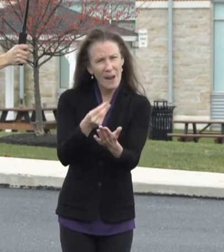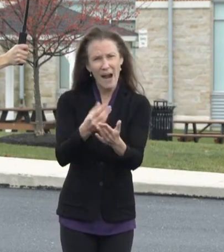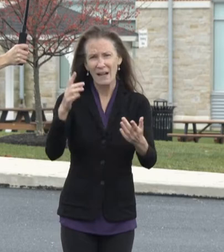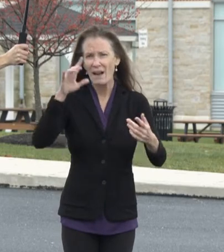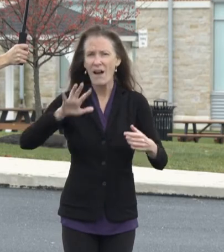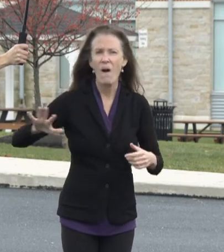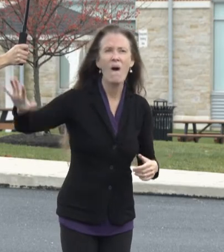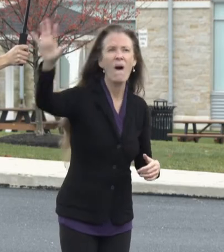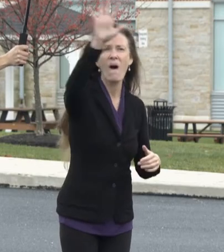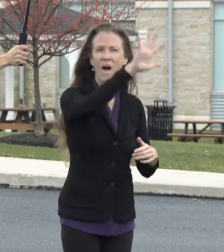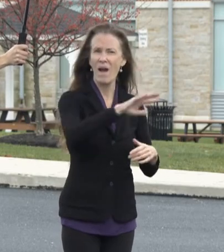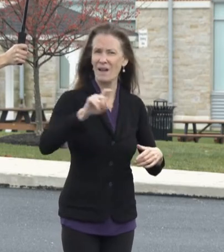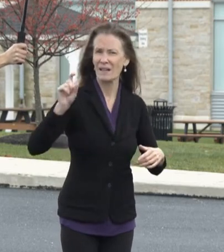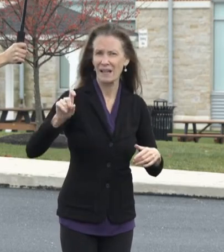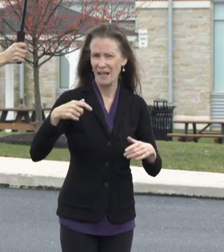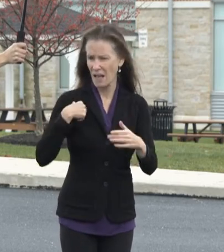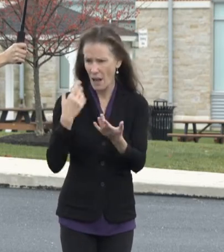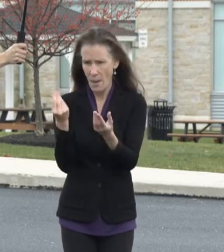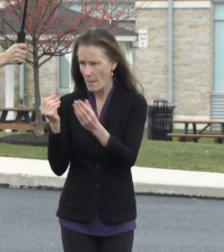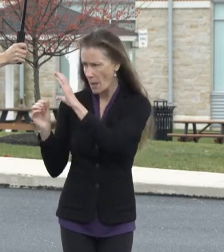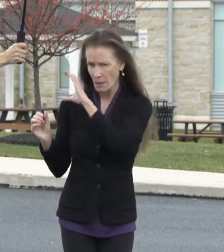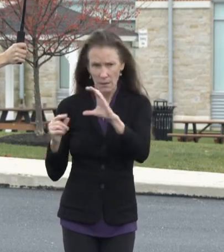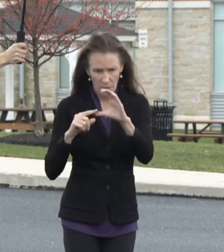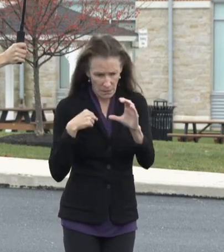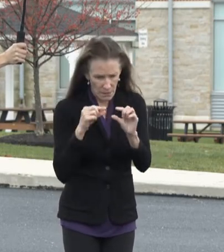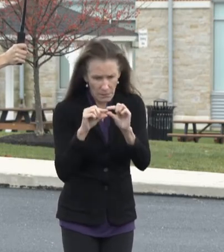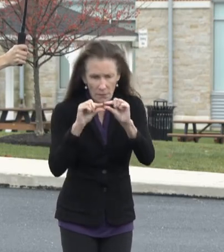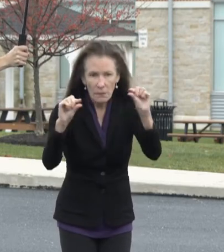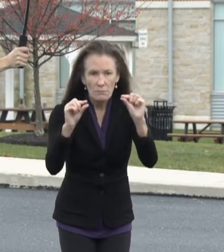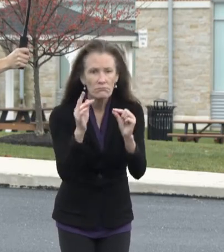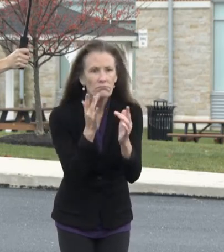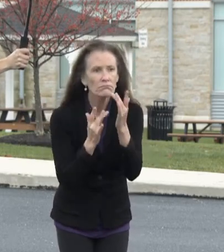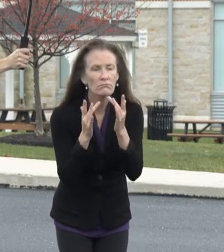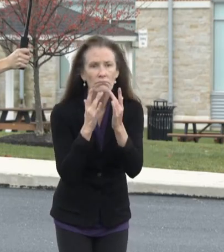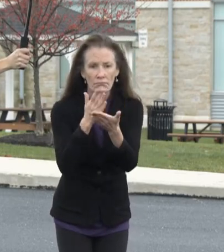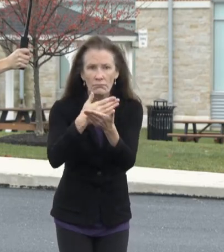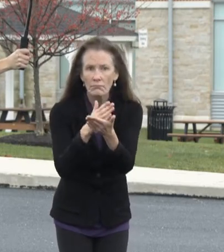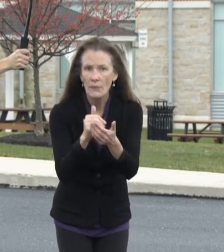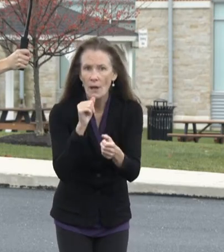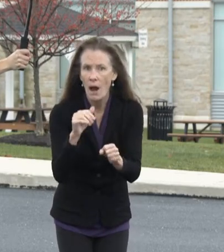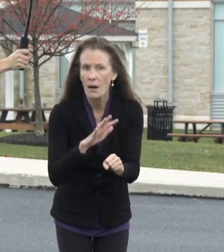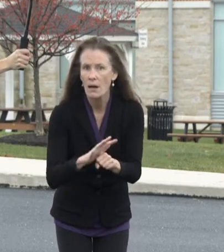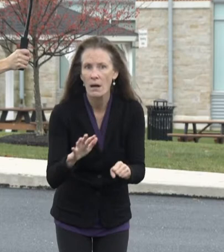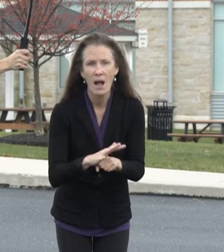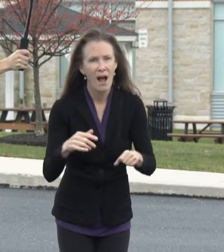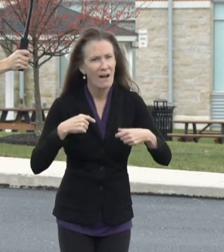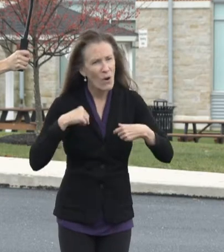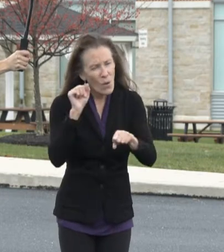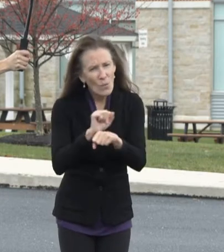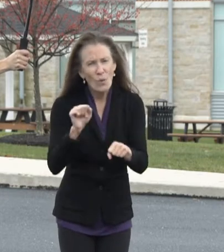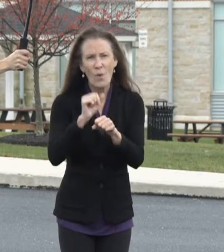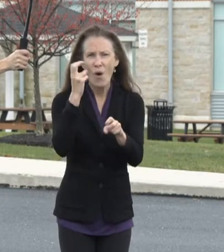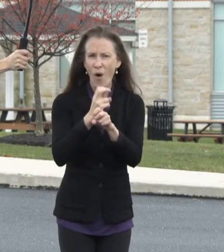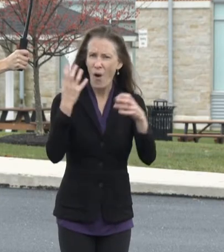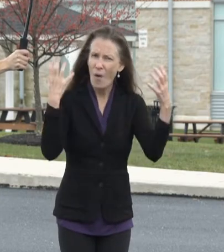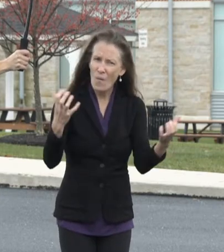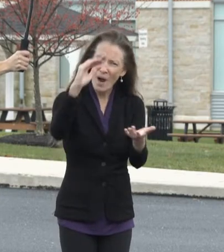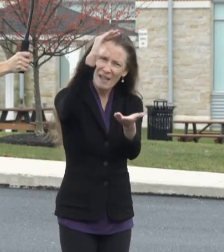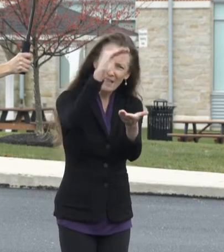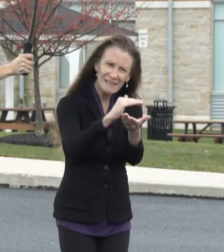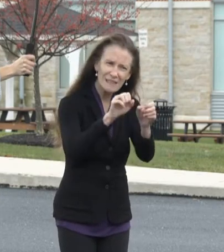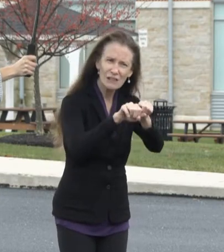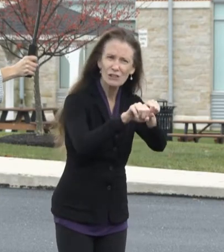pressures on their budgets. As we work to combat this pandemic, to reopen our economy, to get our kids back in